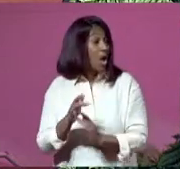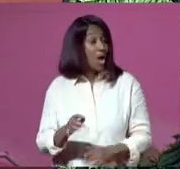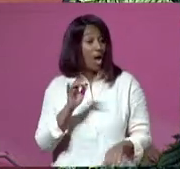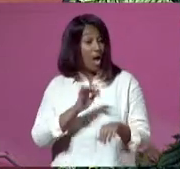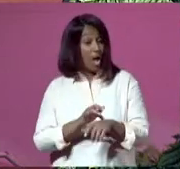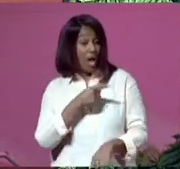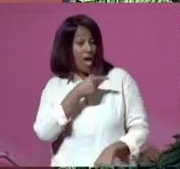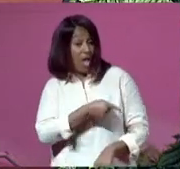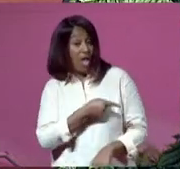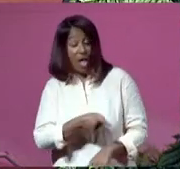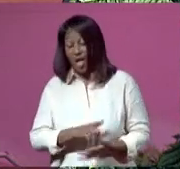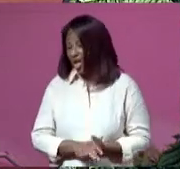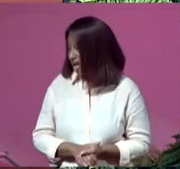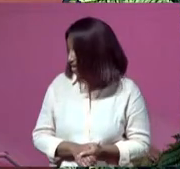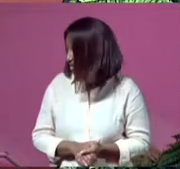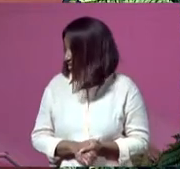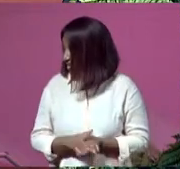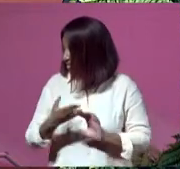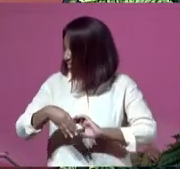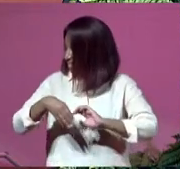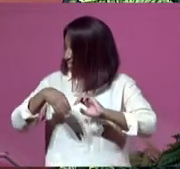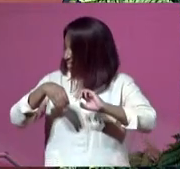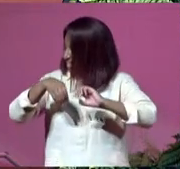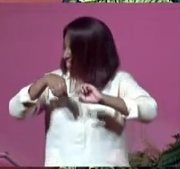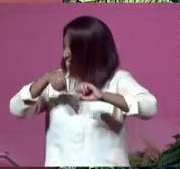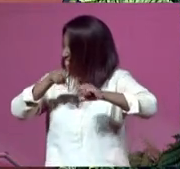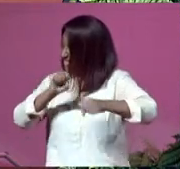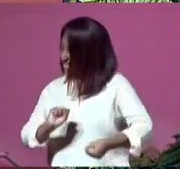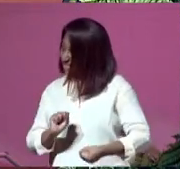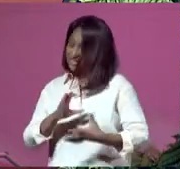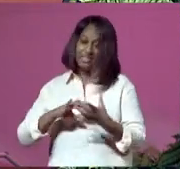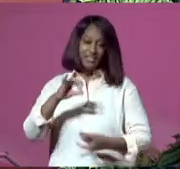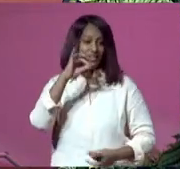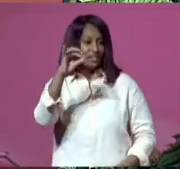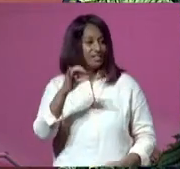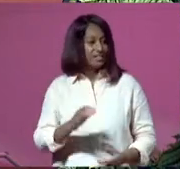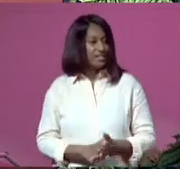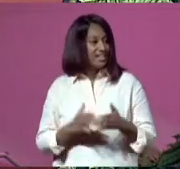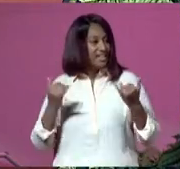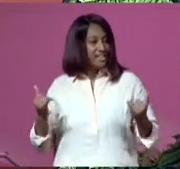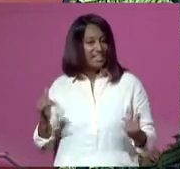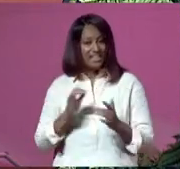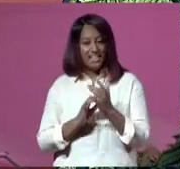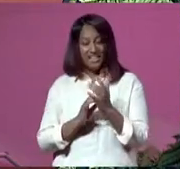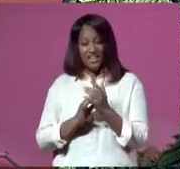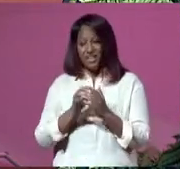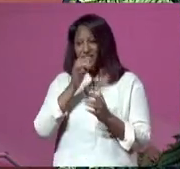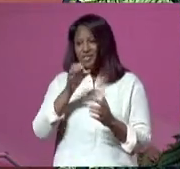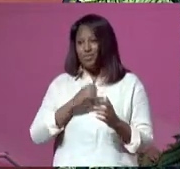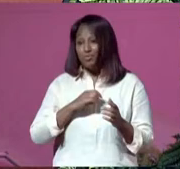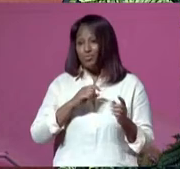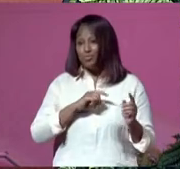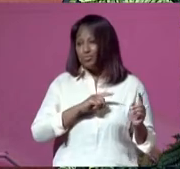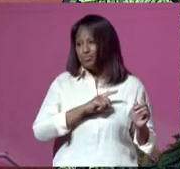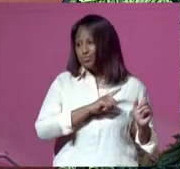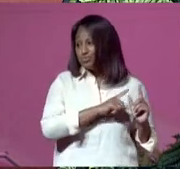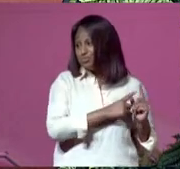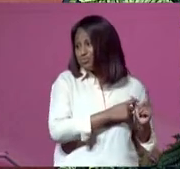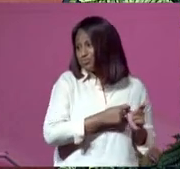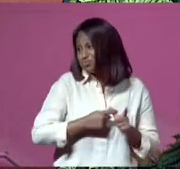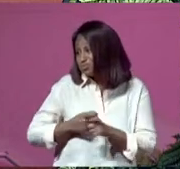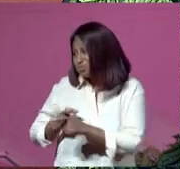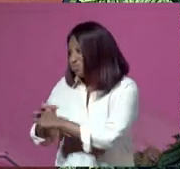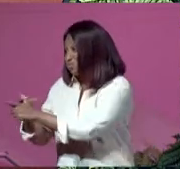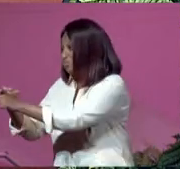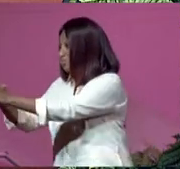the broken pieces of her spirit, Jesus, look what she did. She ran back to the town and said, come